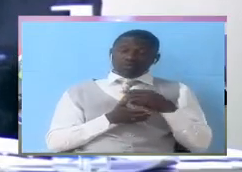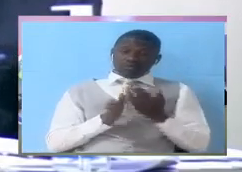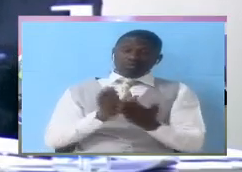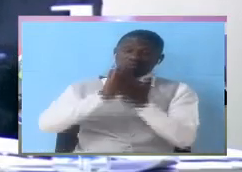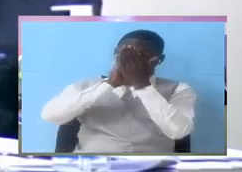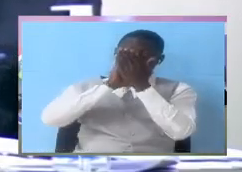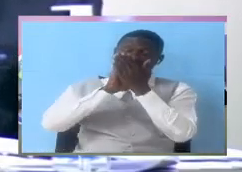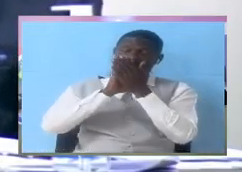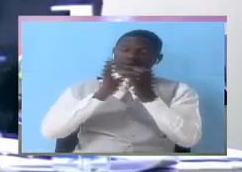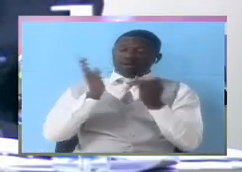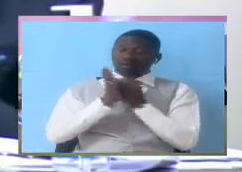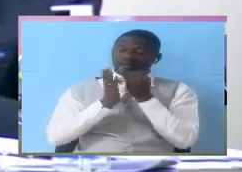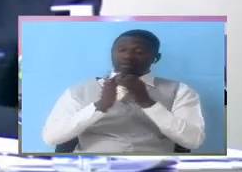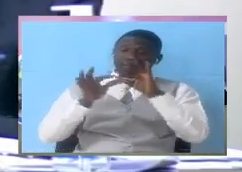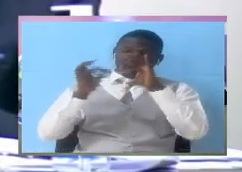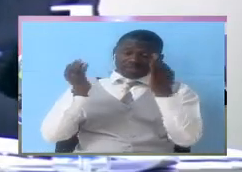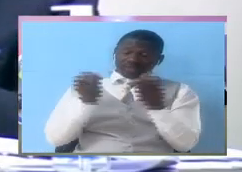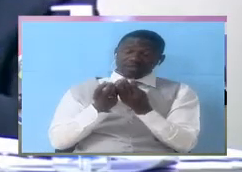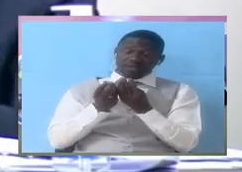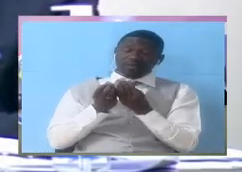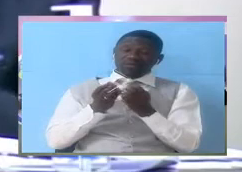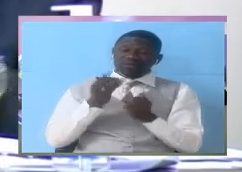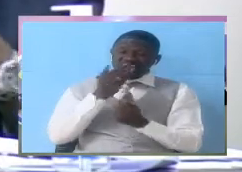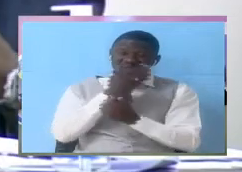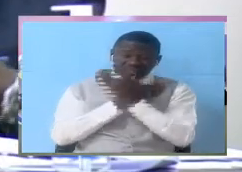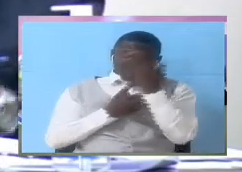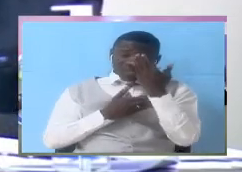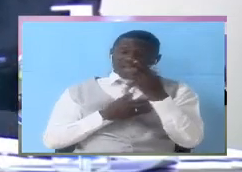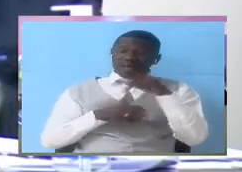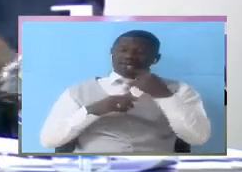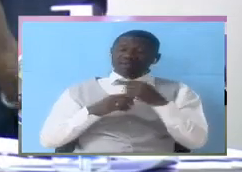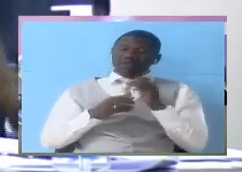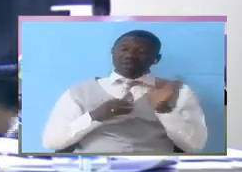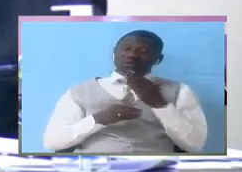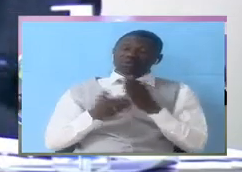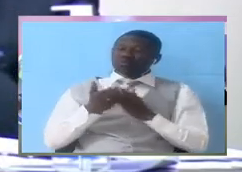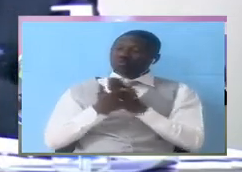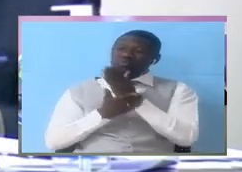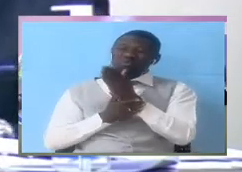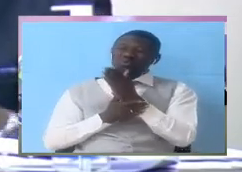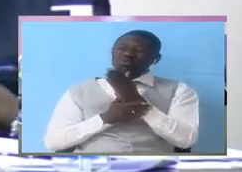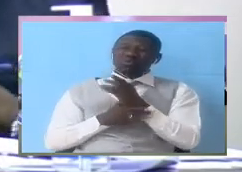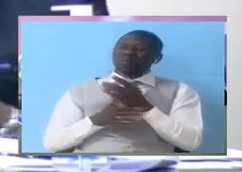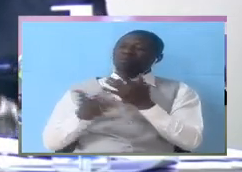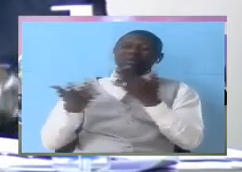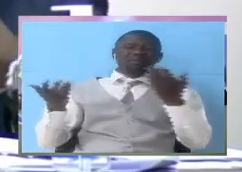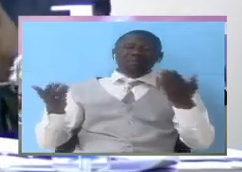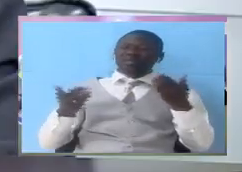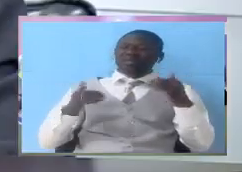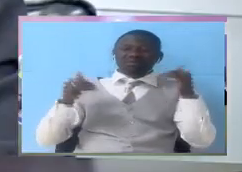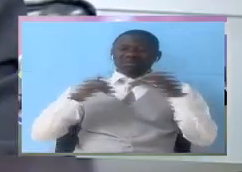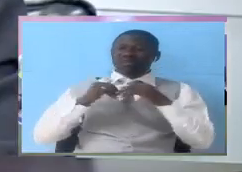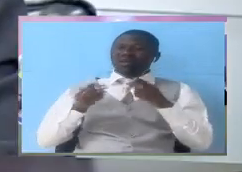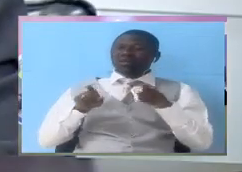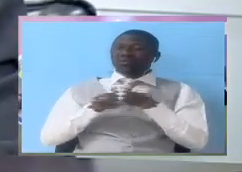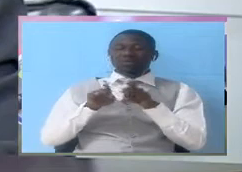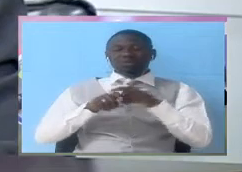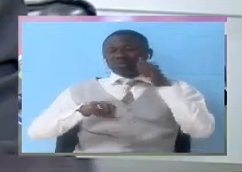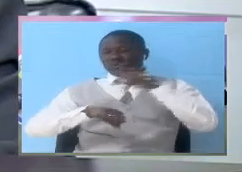After they have gone through a whole lot of sessions, either with torturers